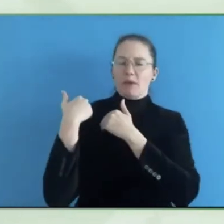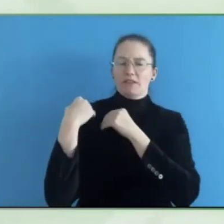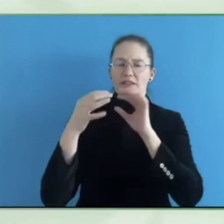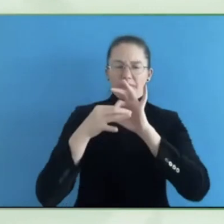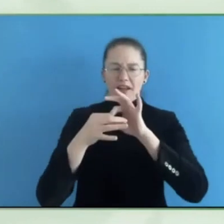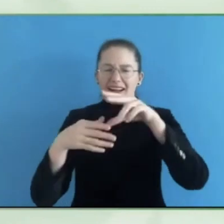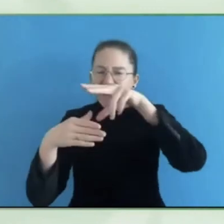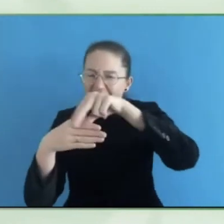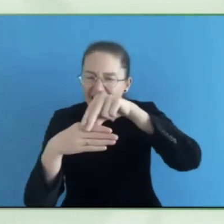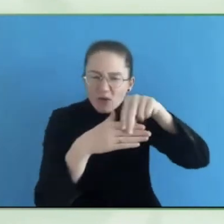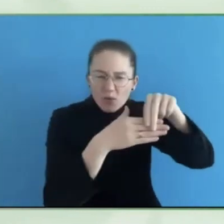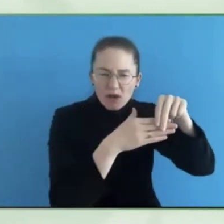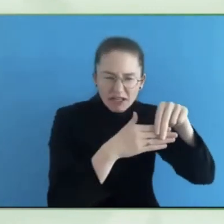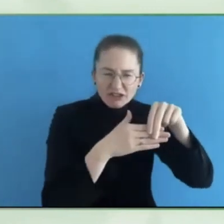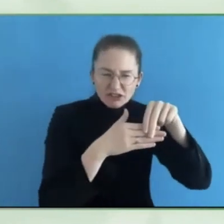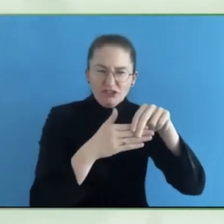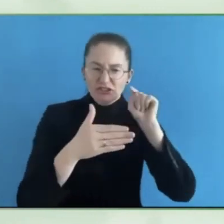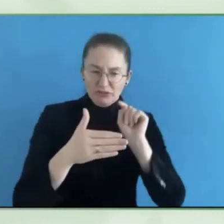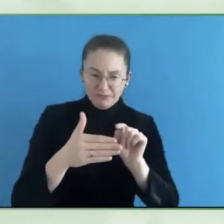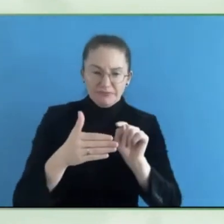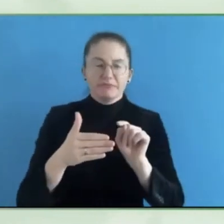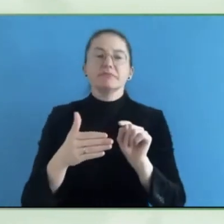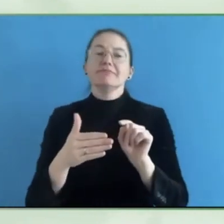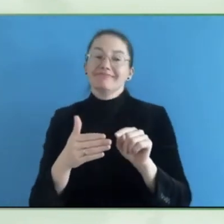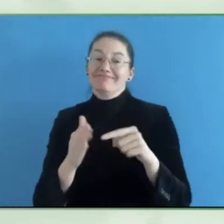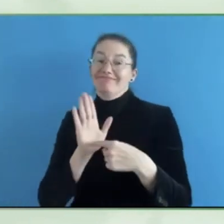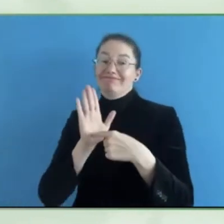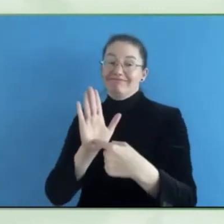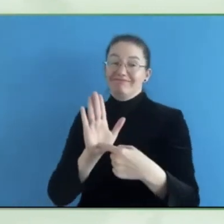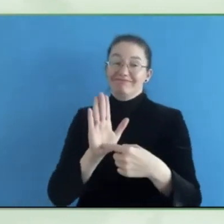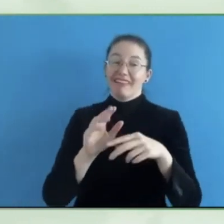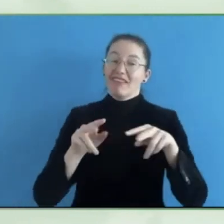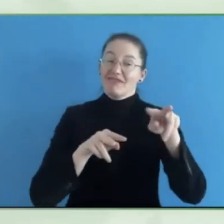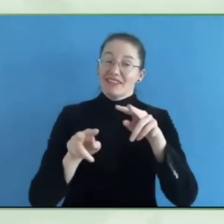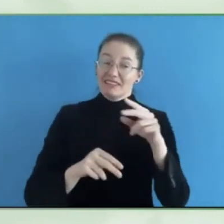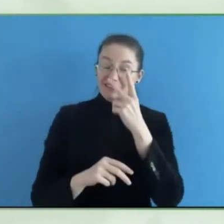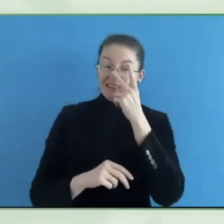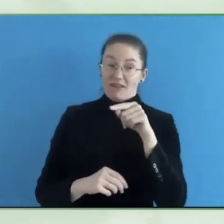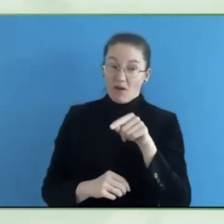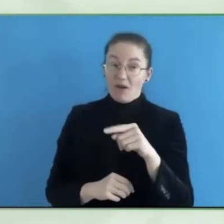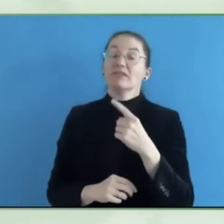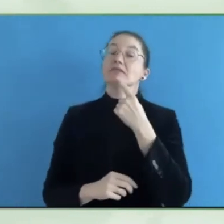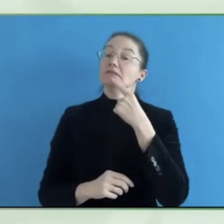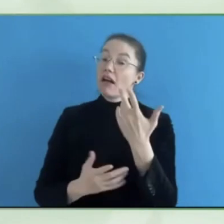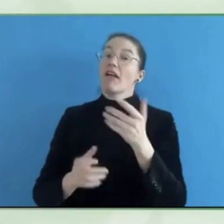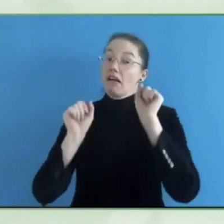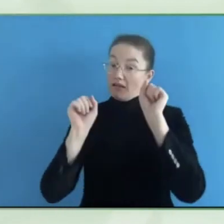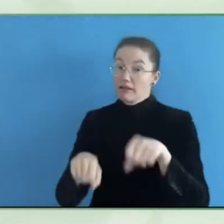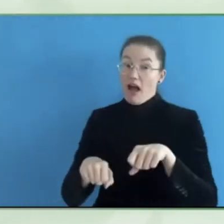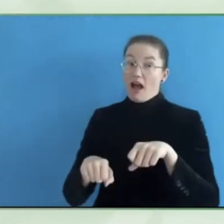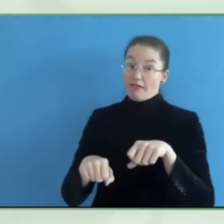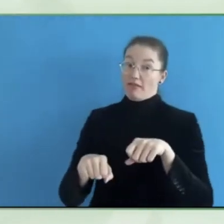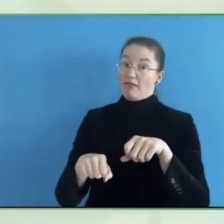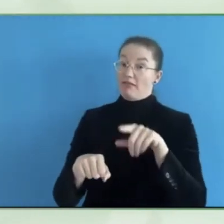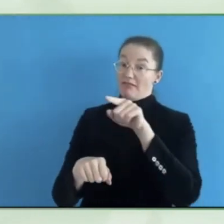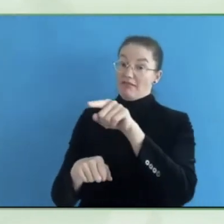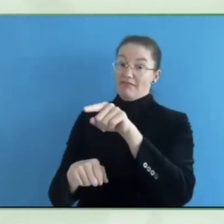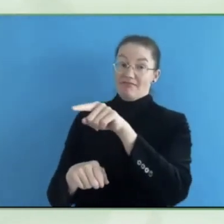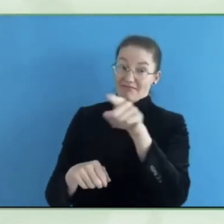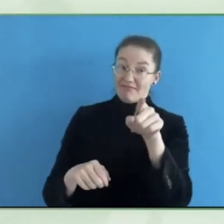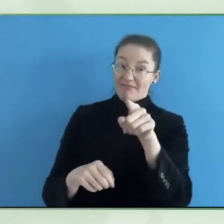So you're all welcome to help us creating those open job opportunities.